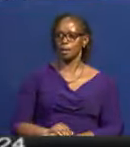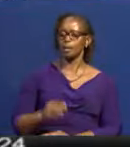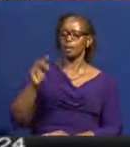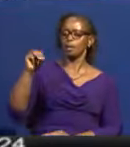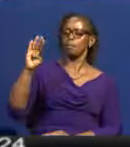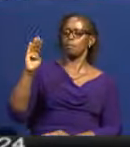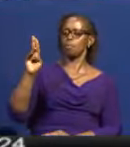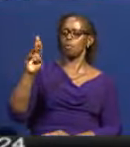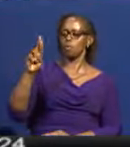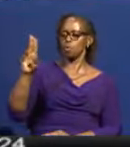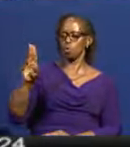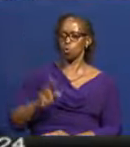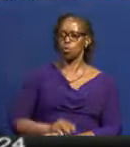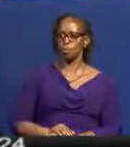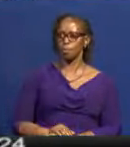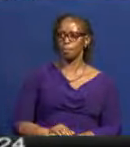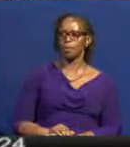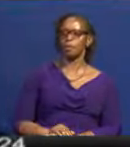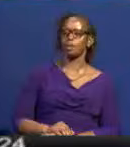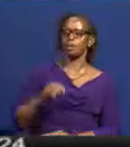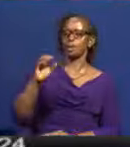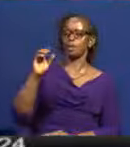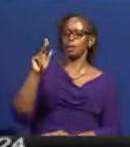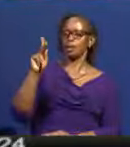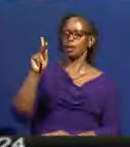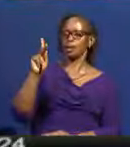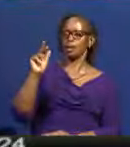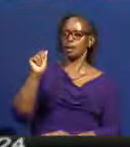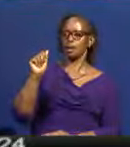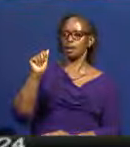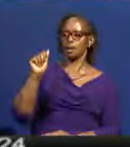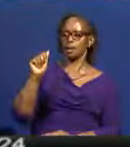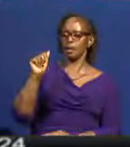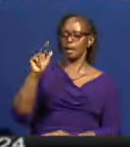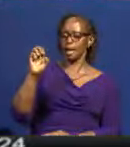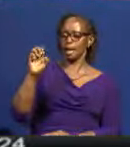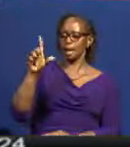Boro Ambore. Elizabeth